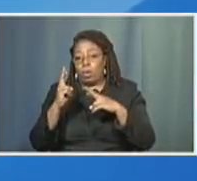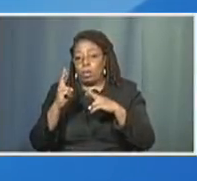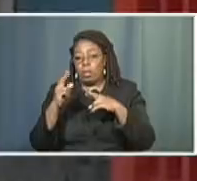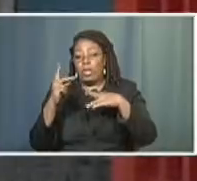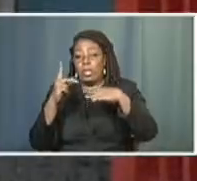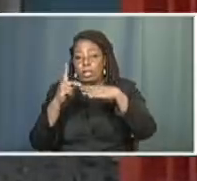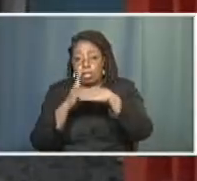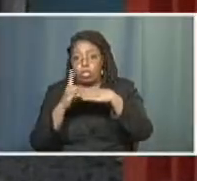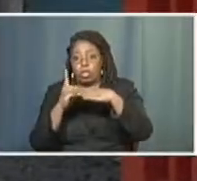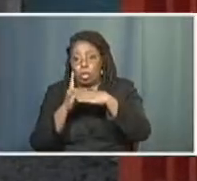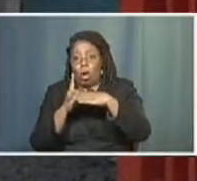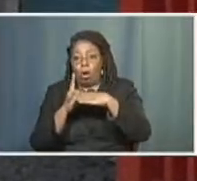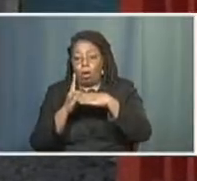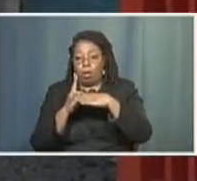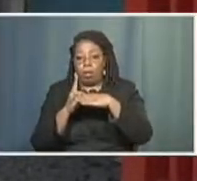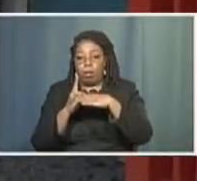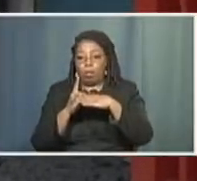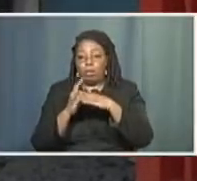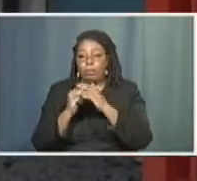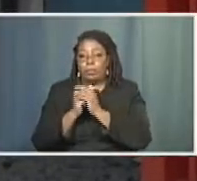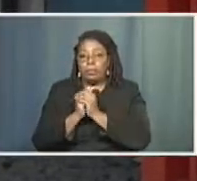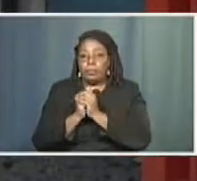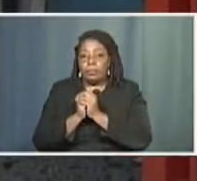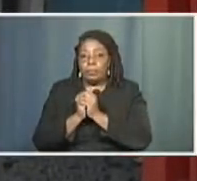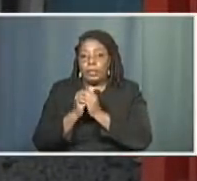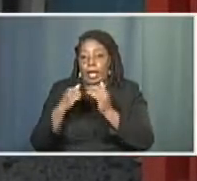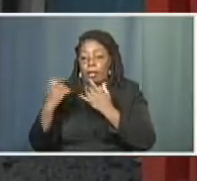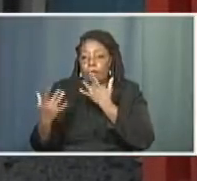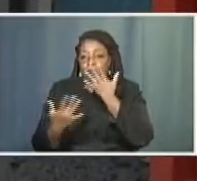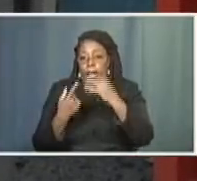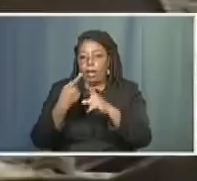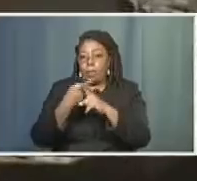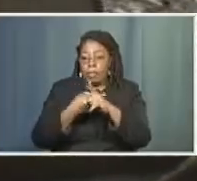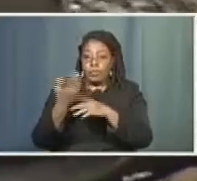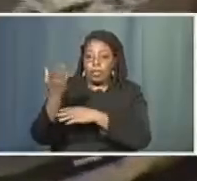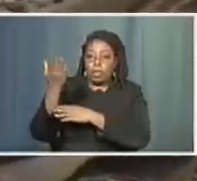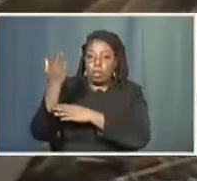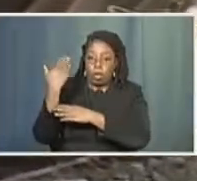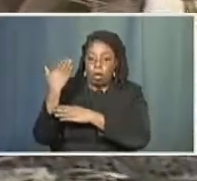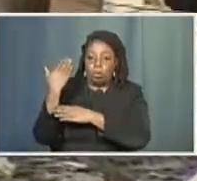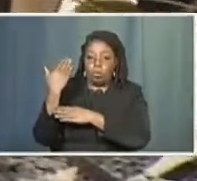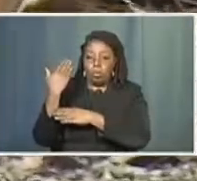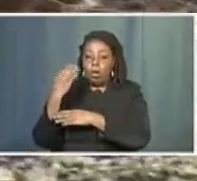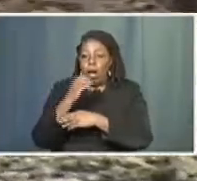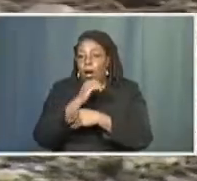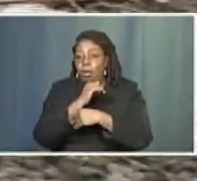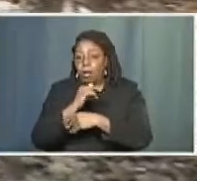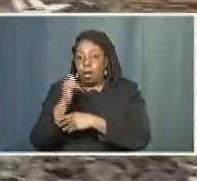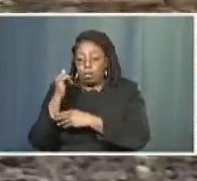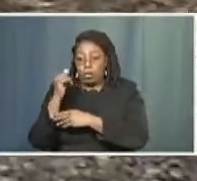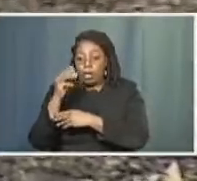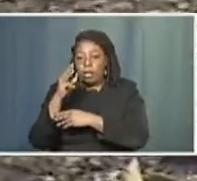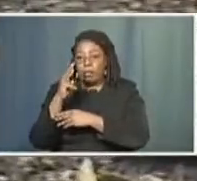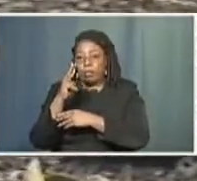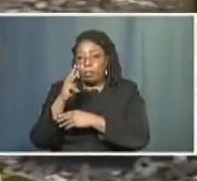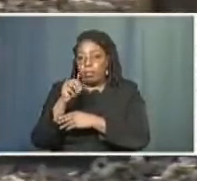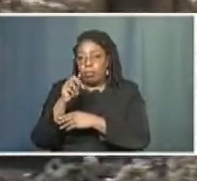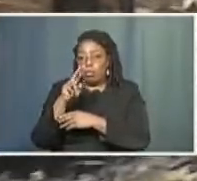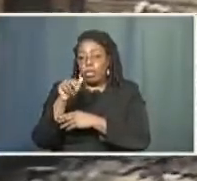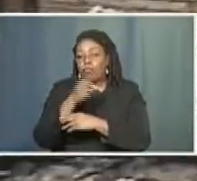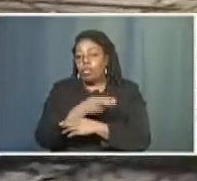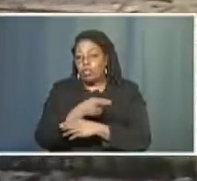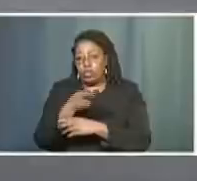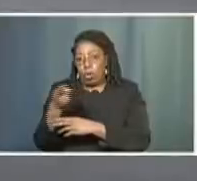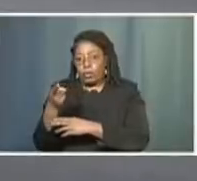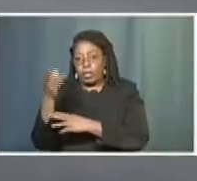vendors, meantime, whose stalls were gutted by flames several months ago. Agriculture, Marine Resources and Family Island Affairs Minister, the